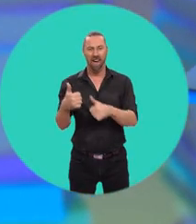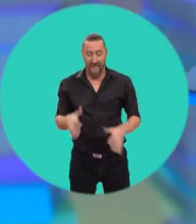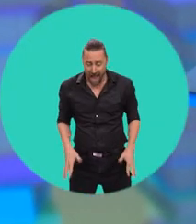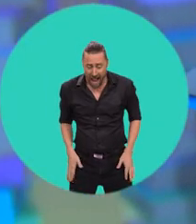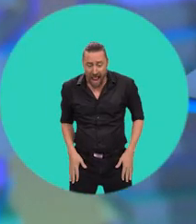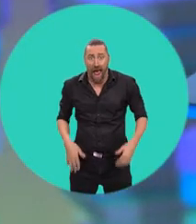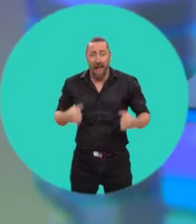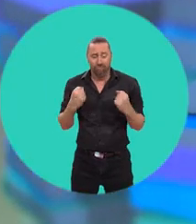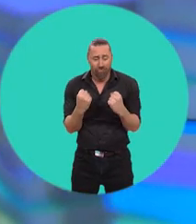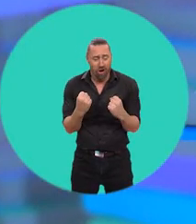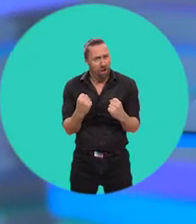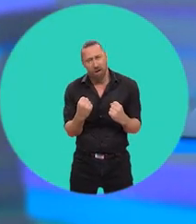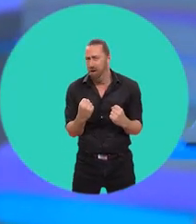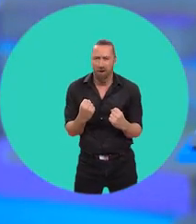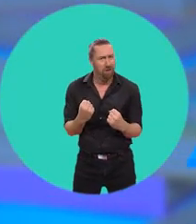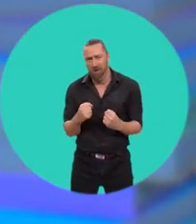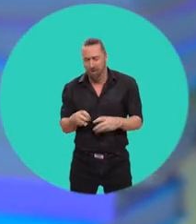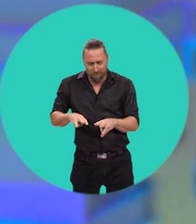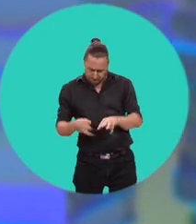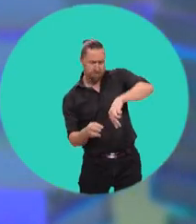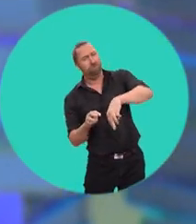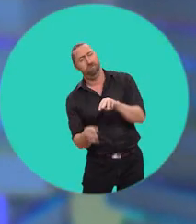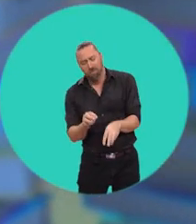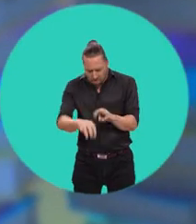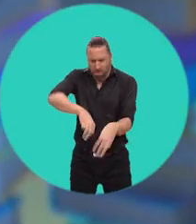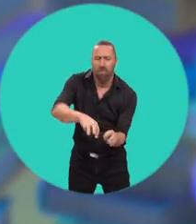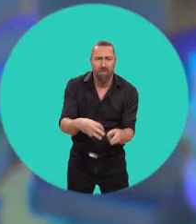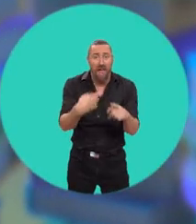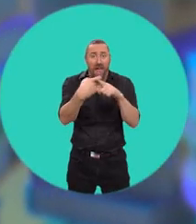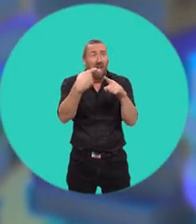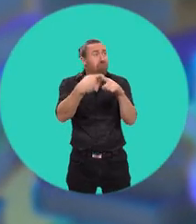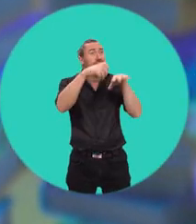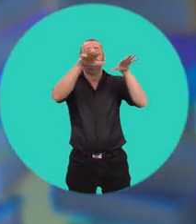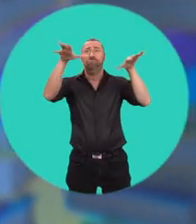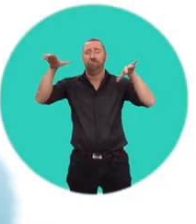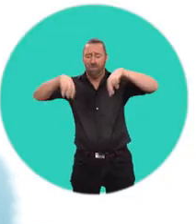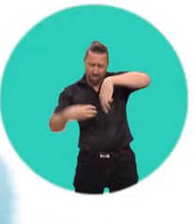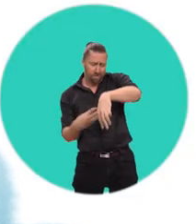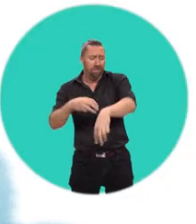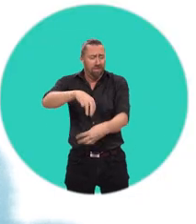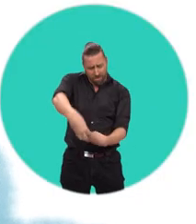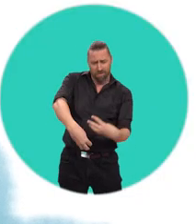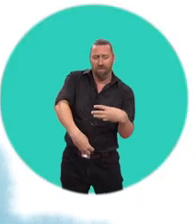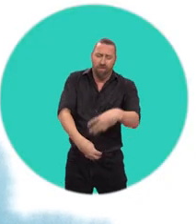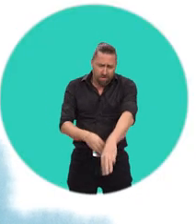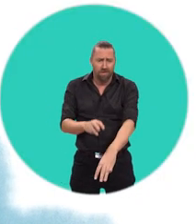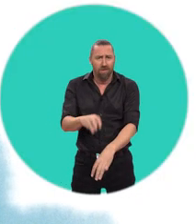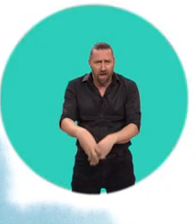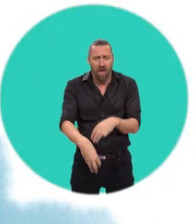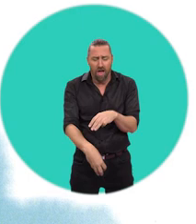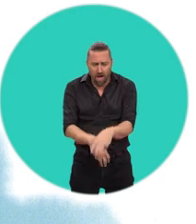Collie wobble legs made walking a chore, slipping and sliding on the kitchen floor. Foot therapy